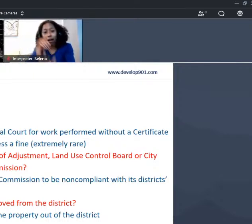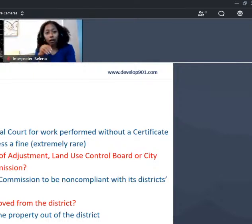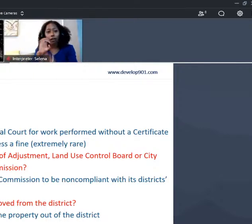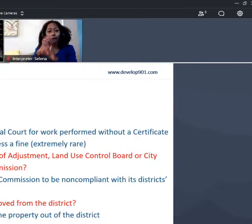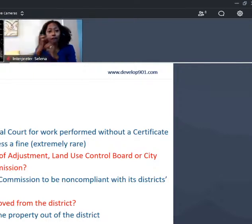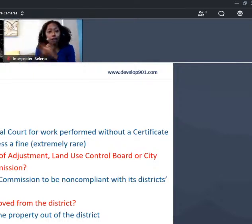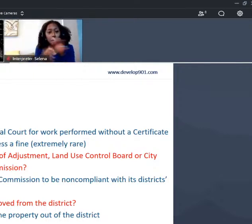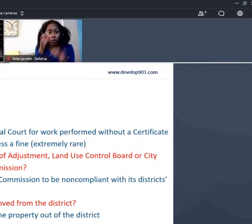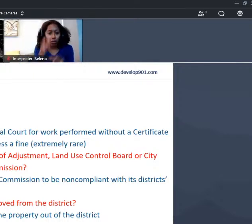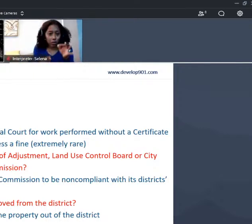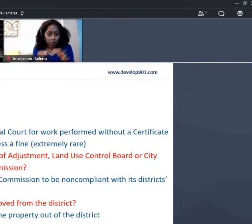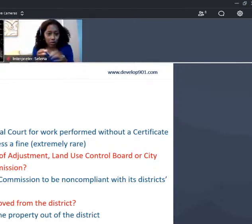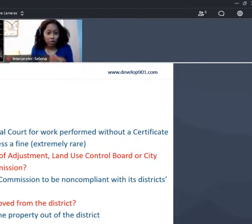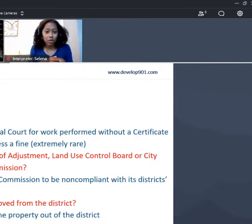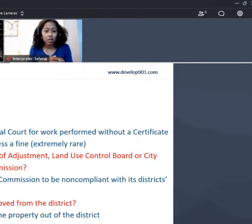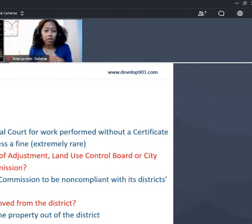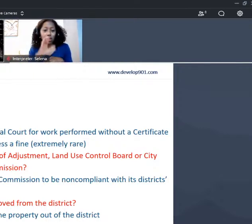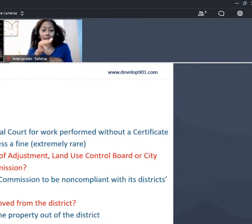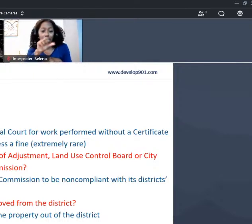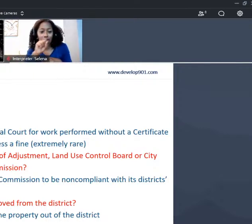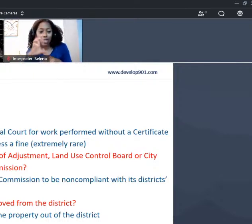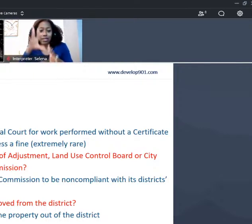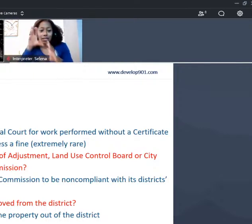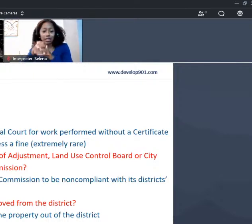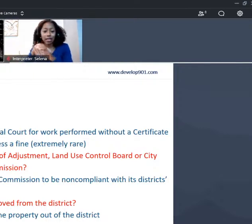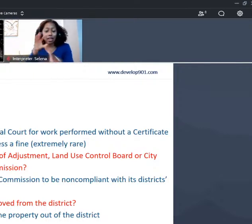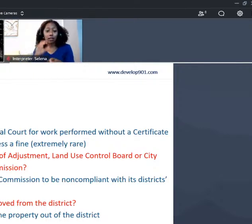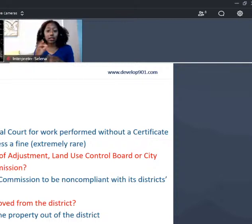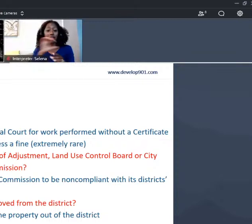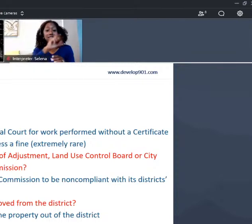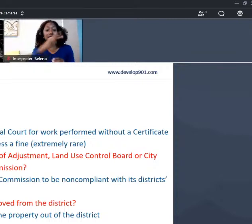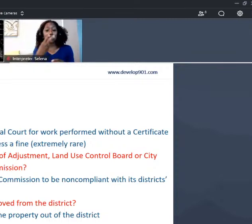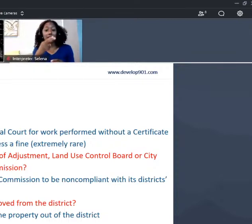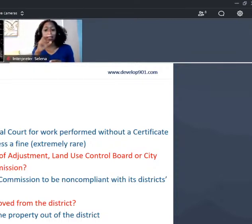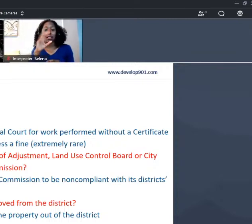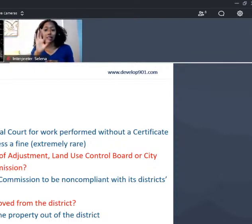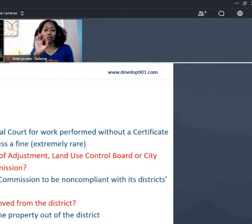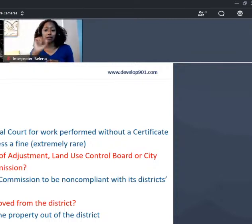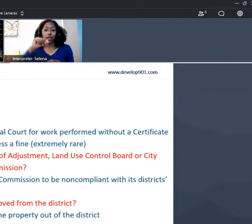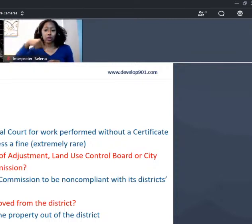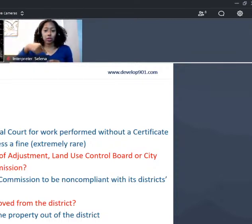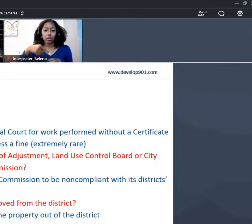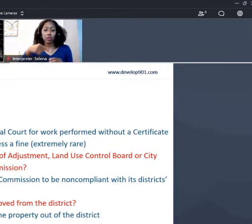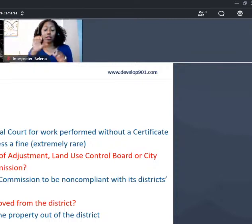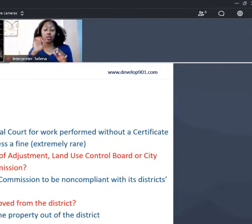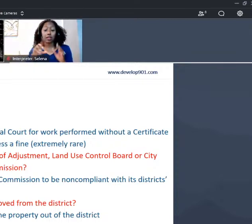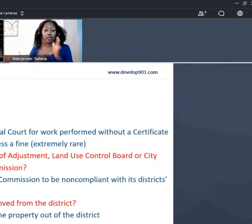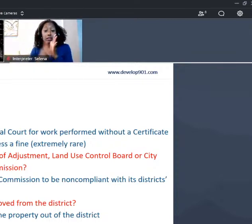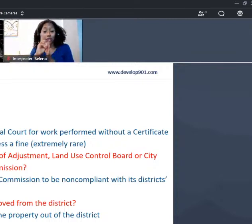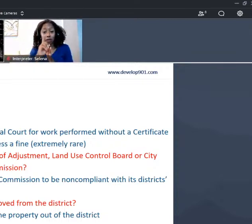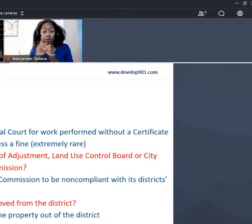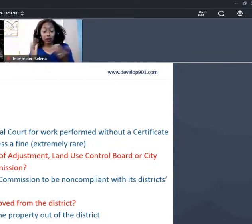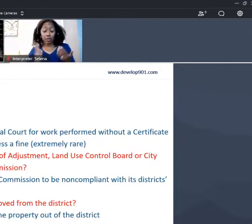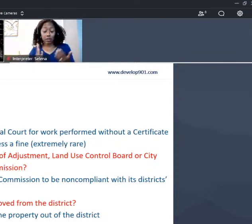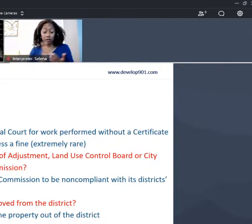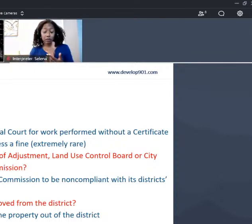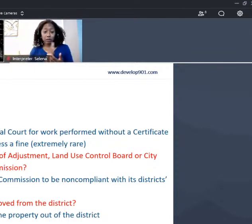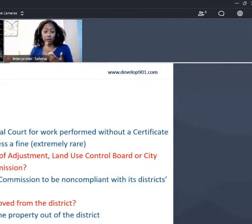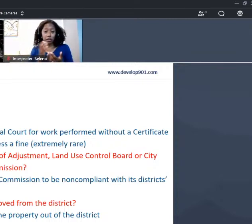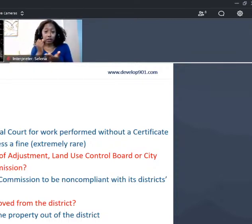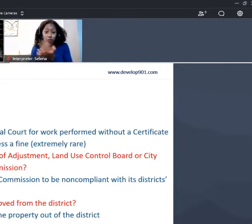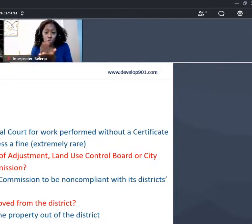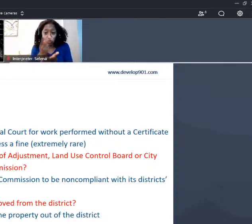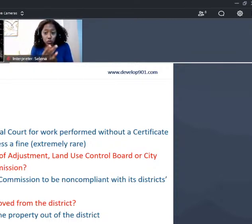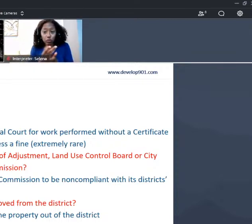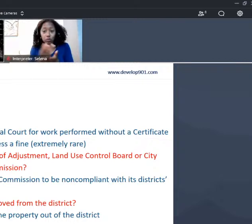it's where we are. Here's the second FAQ. Can a development approved by this body or the Board of Adjustment or Land Use Control Board then